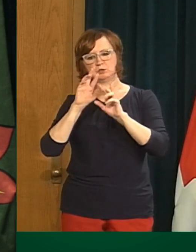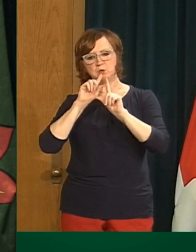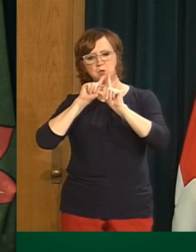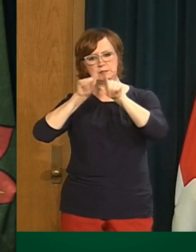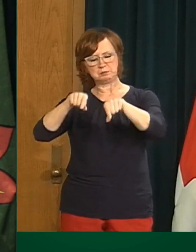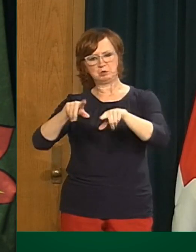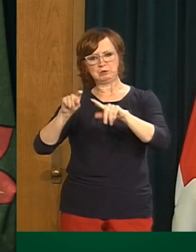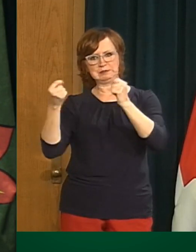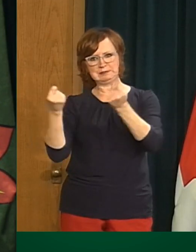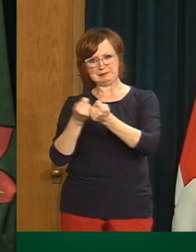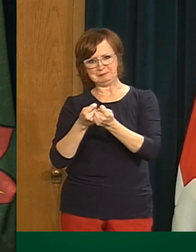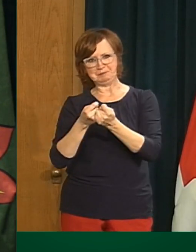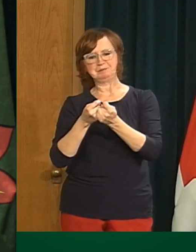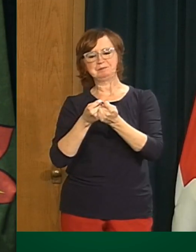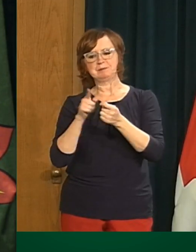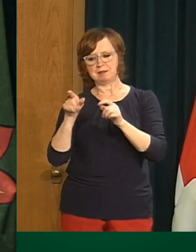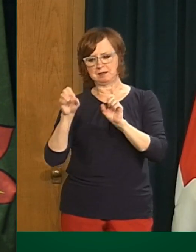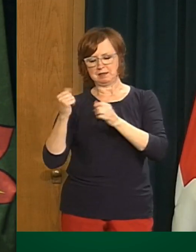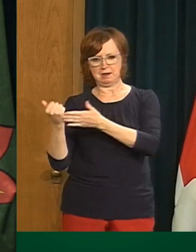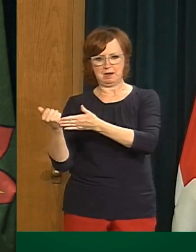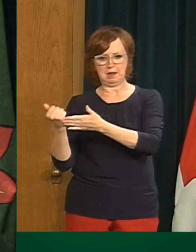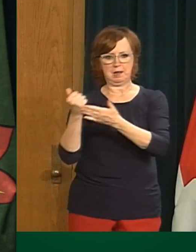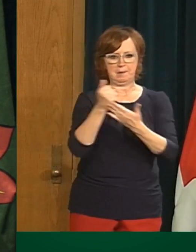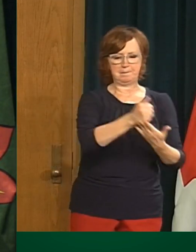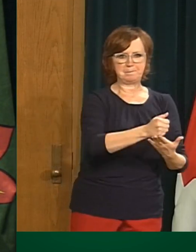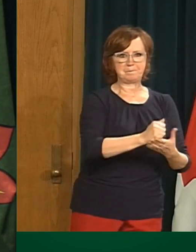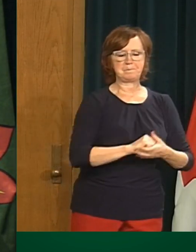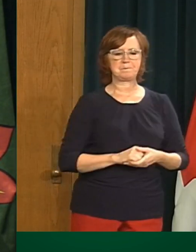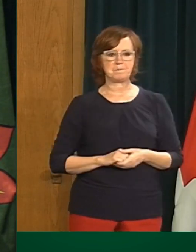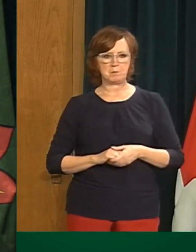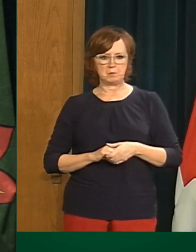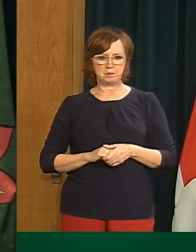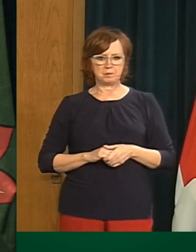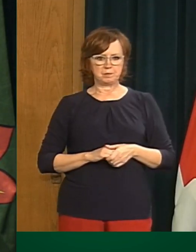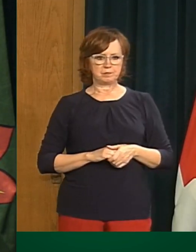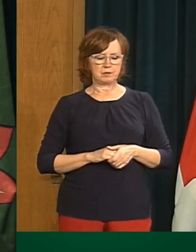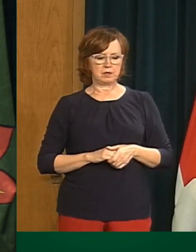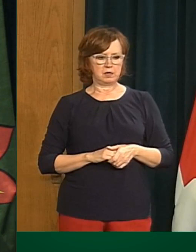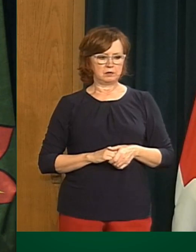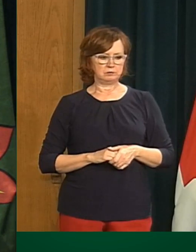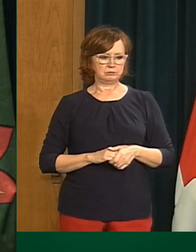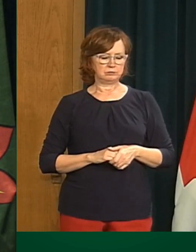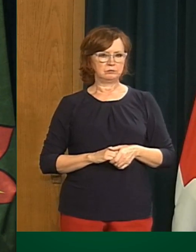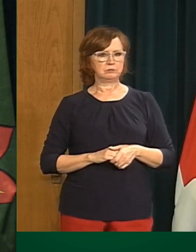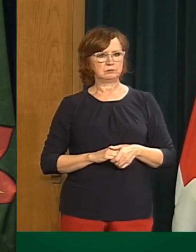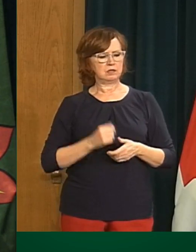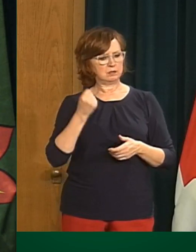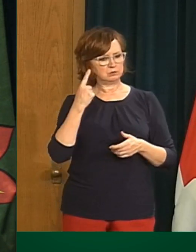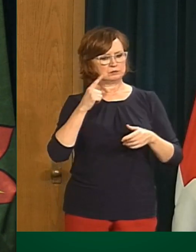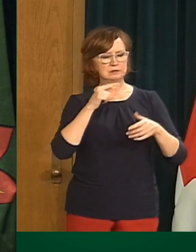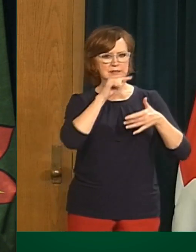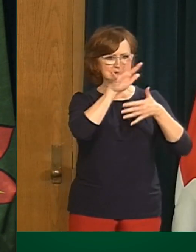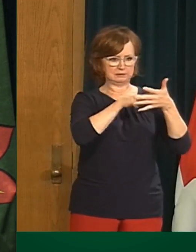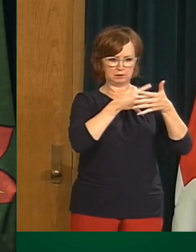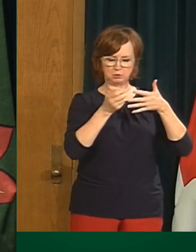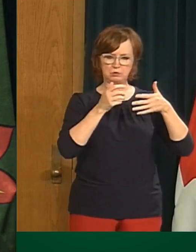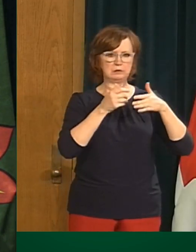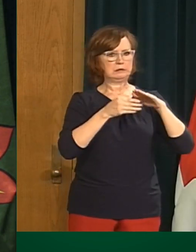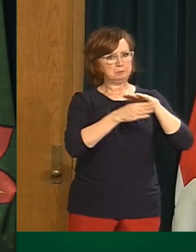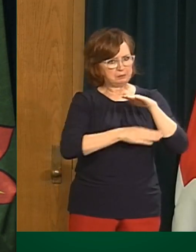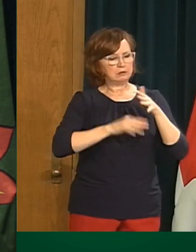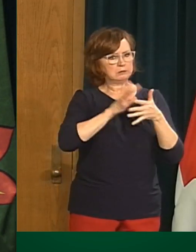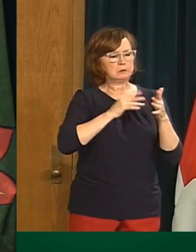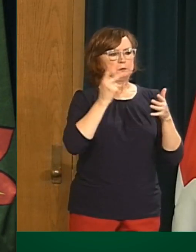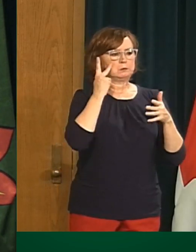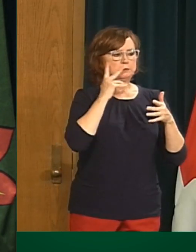to an appropriate level where a decision can be made as well. This is a strategy, it is a framework, and there may be some tweaking as we go along